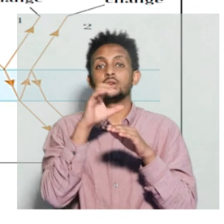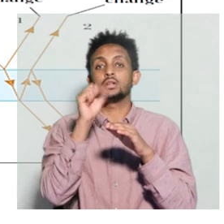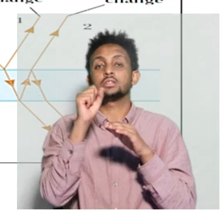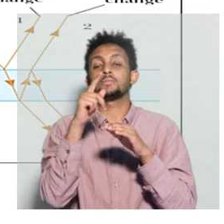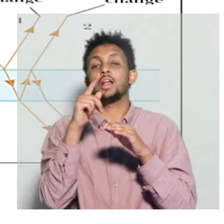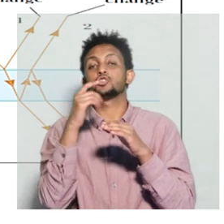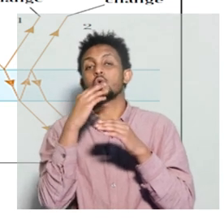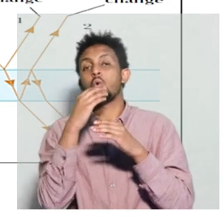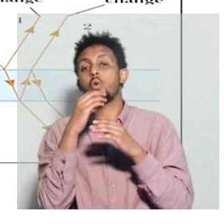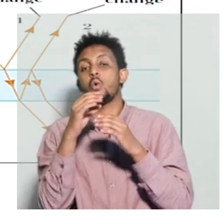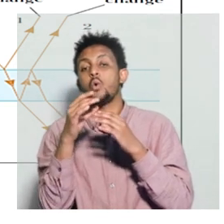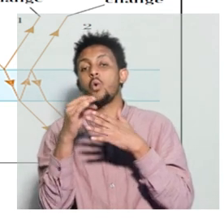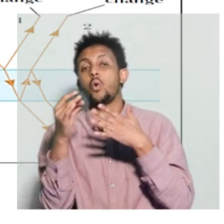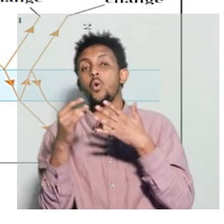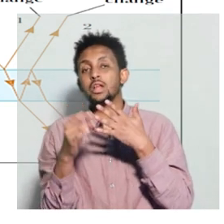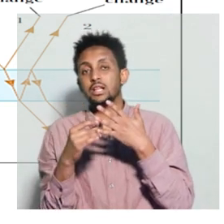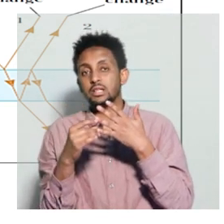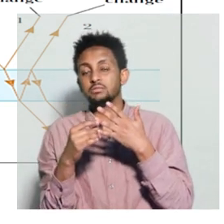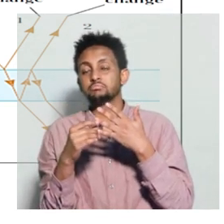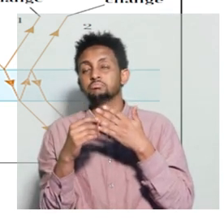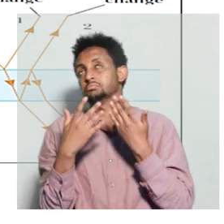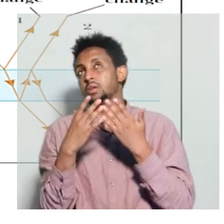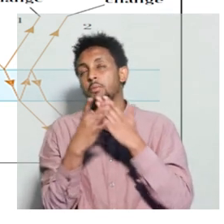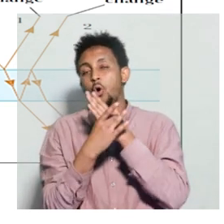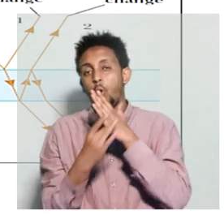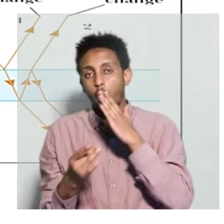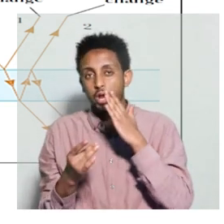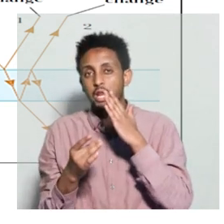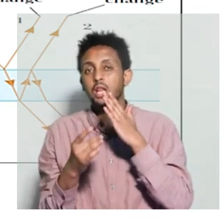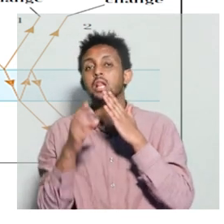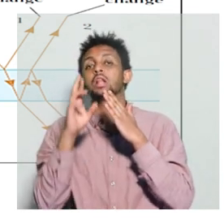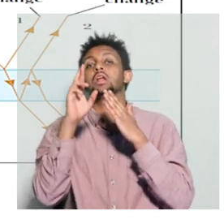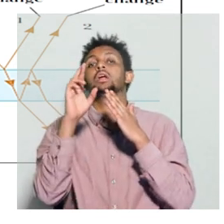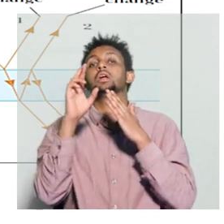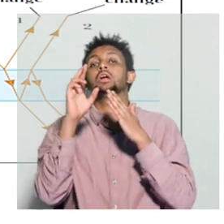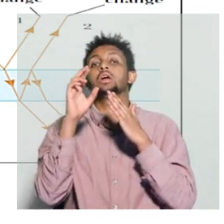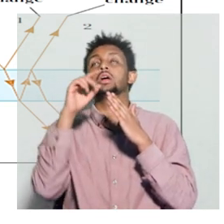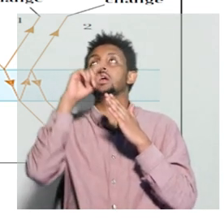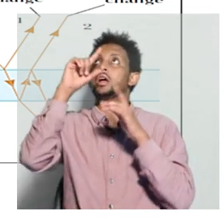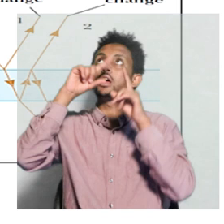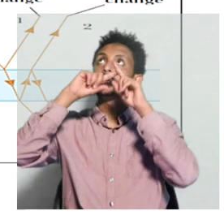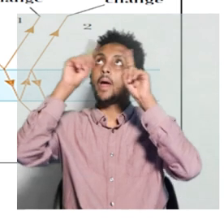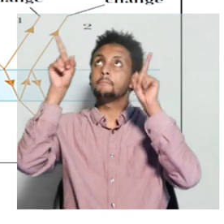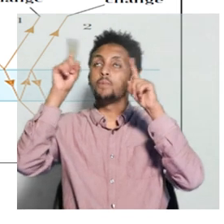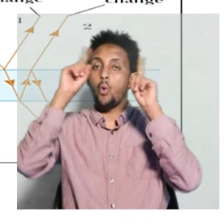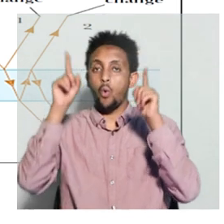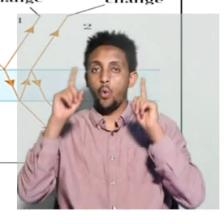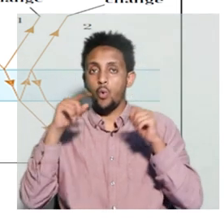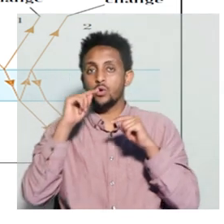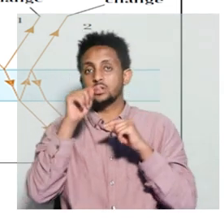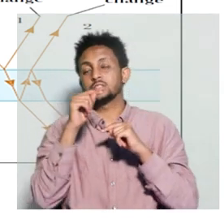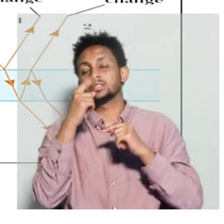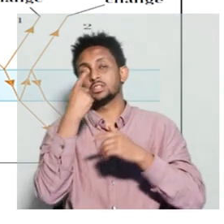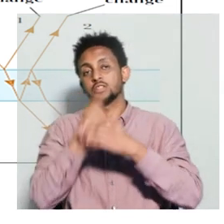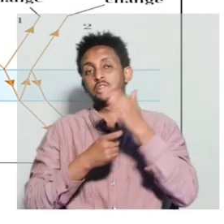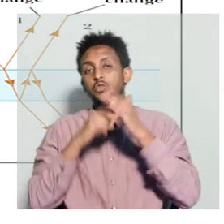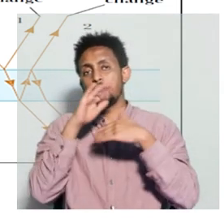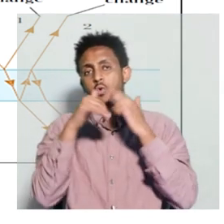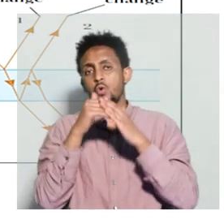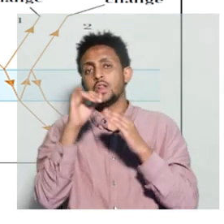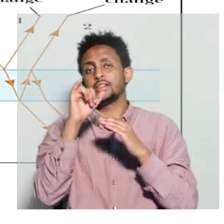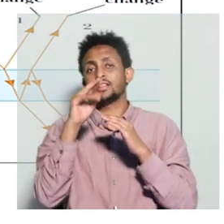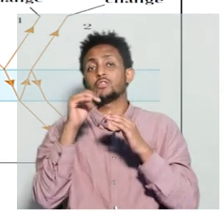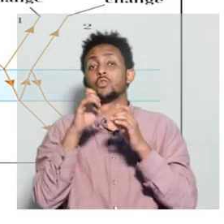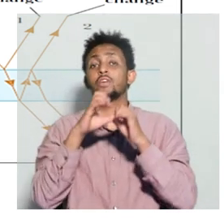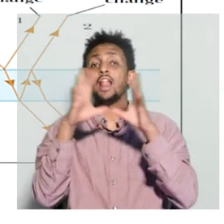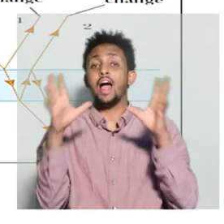oil, soap bubble, and so on, as well as on rainbow, we can see this colorful phenomenon. And it is all the result of the interference